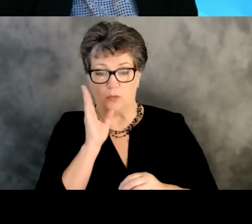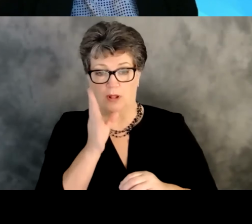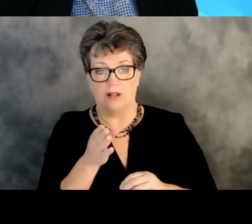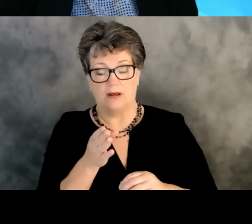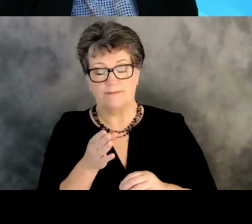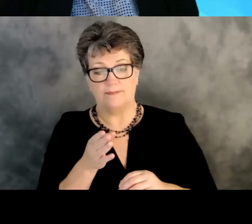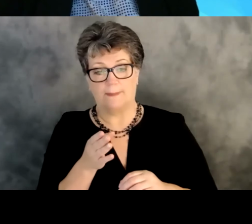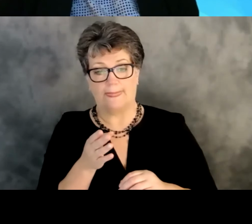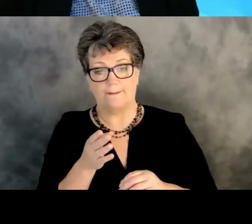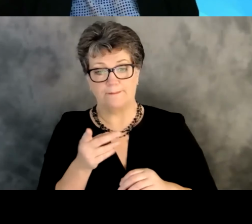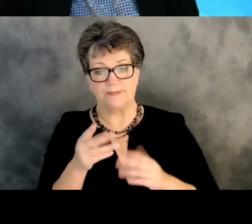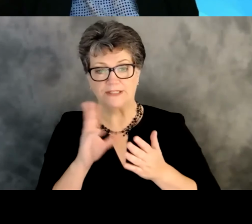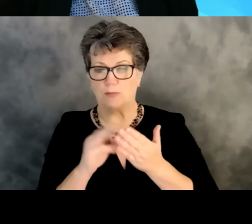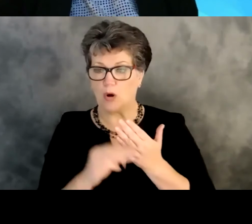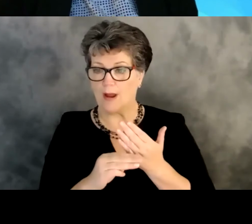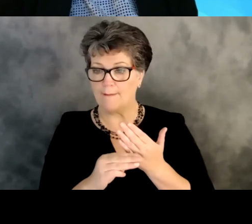program that,